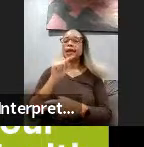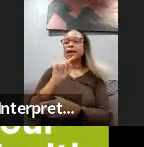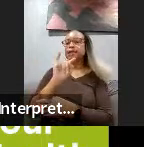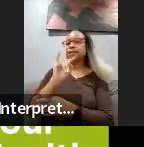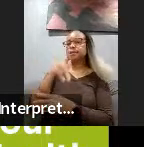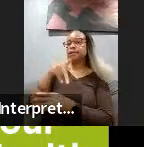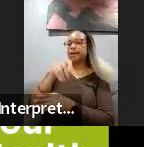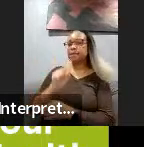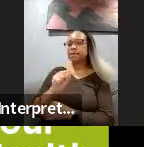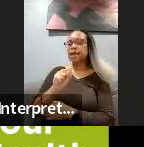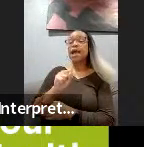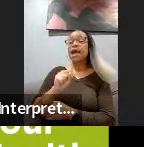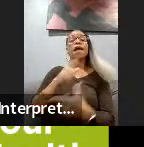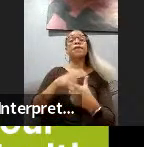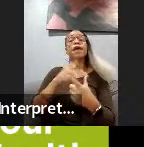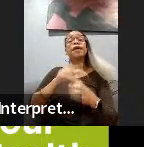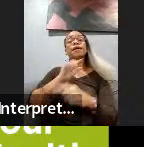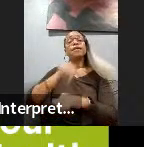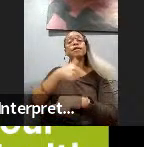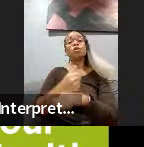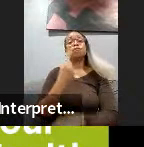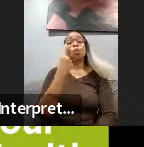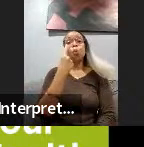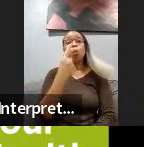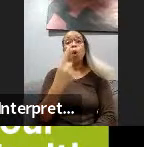to one web page. Next slide, please.